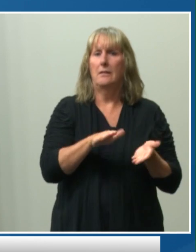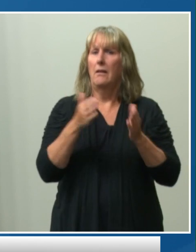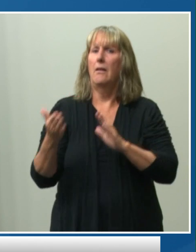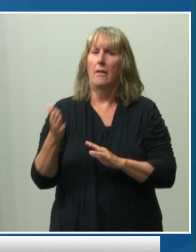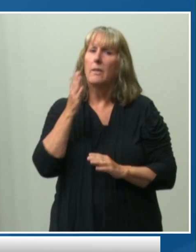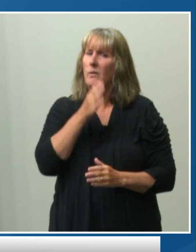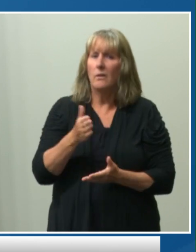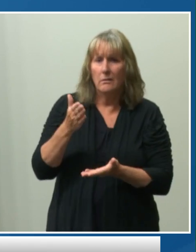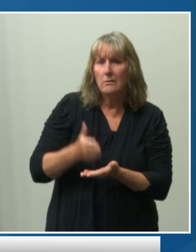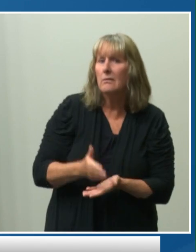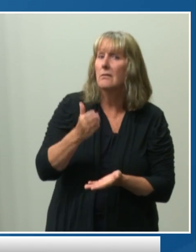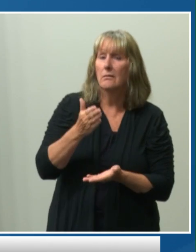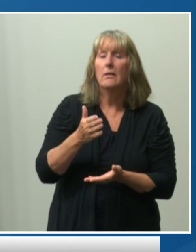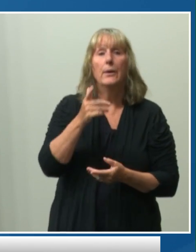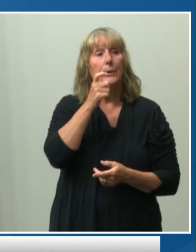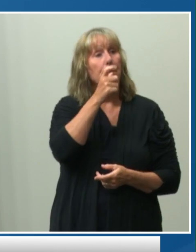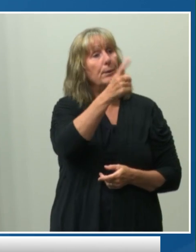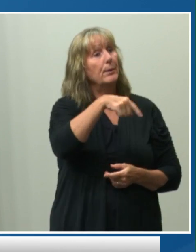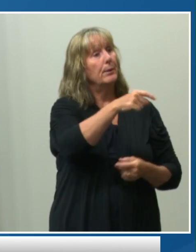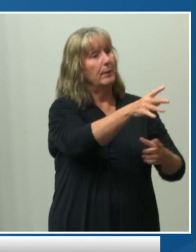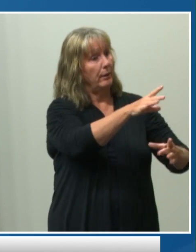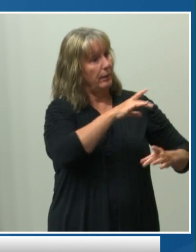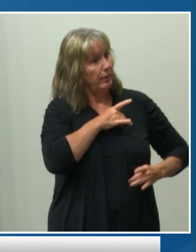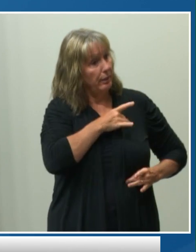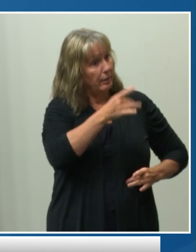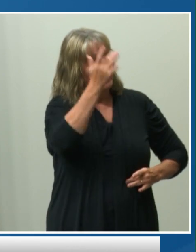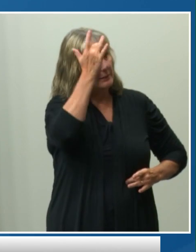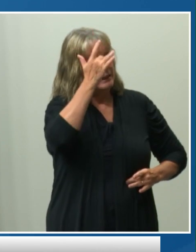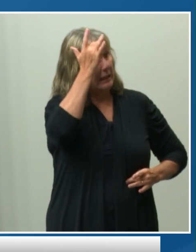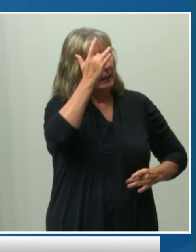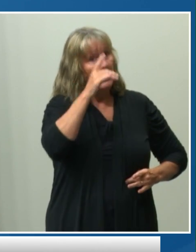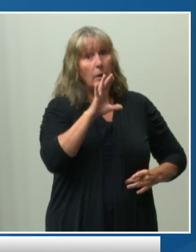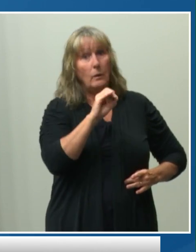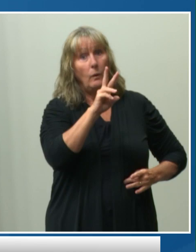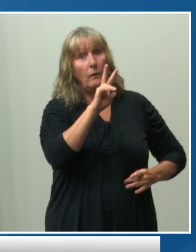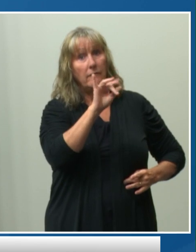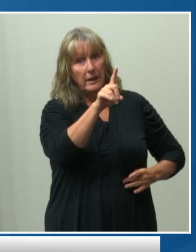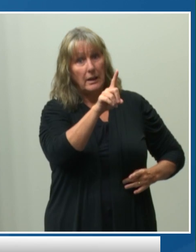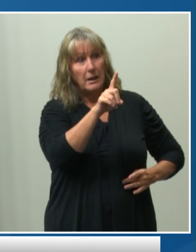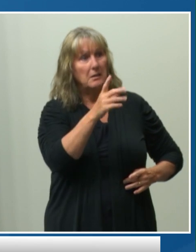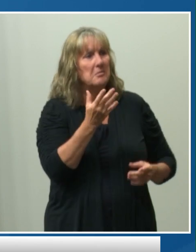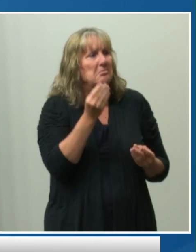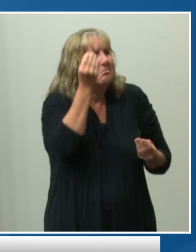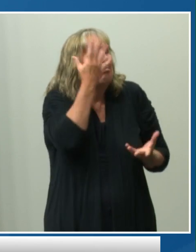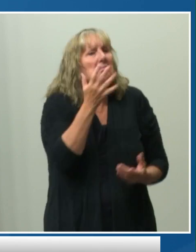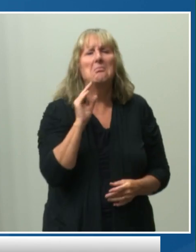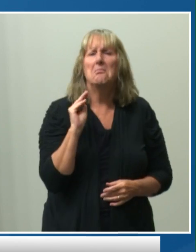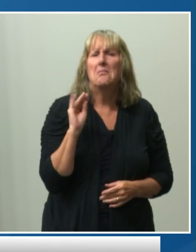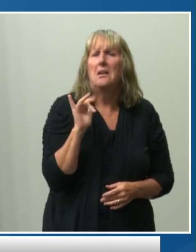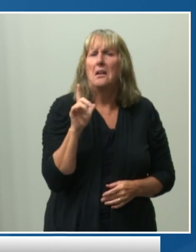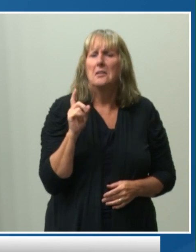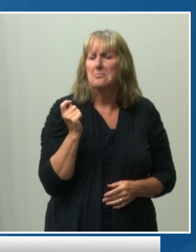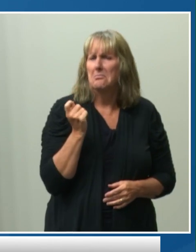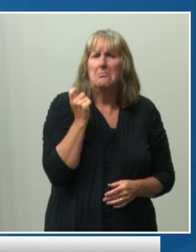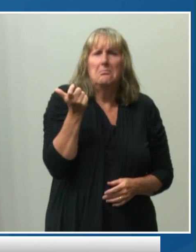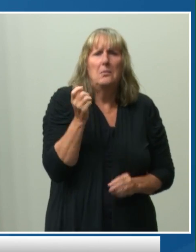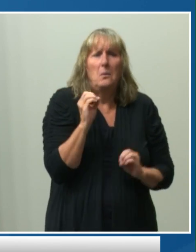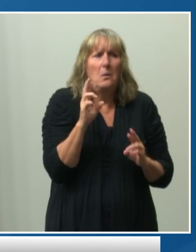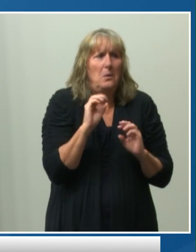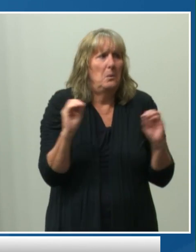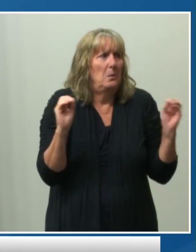vaccinated individuals who contract COVID-19 are reporting mild symptoms, and some have no symptoms at